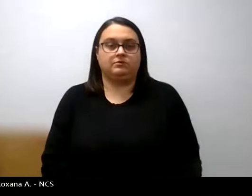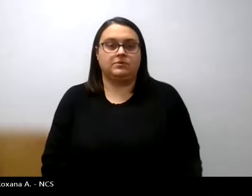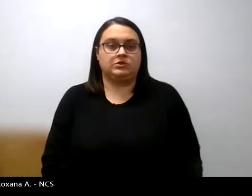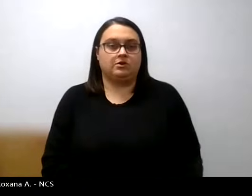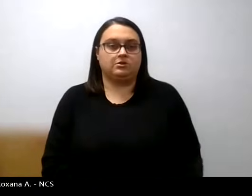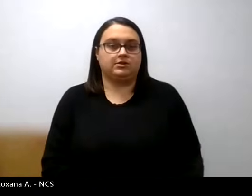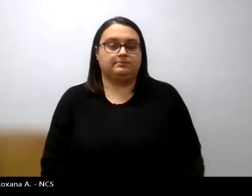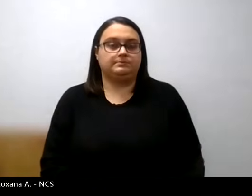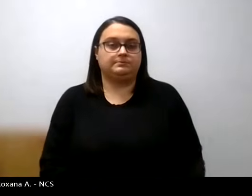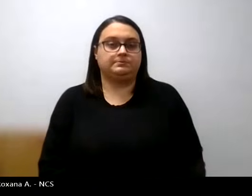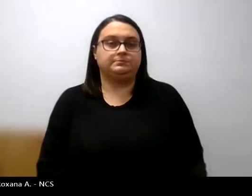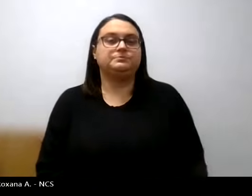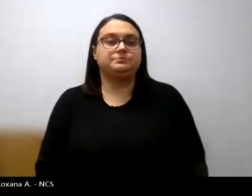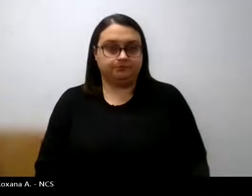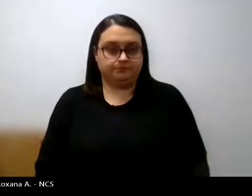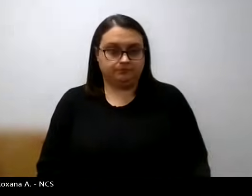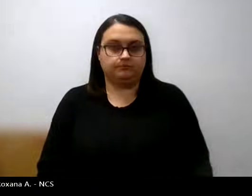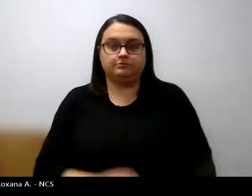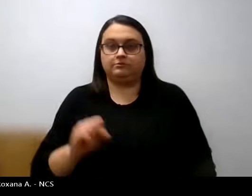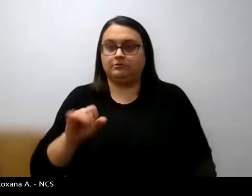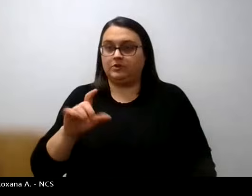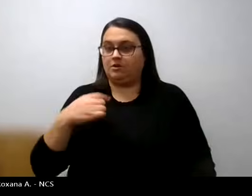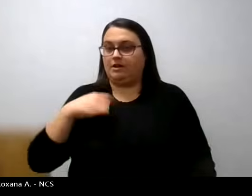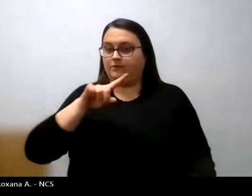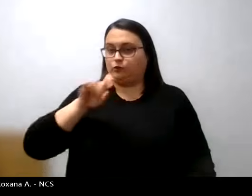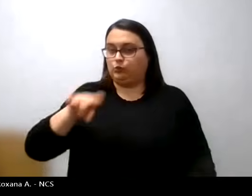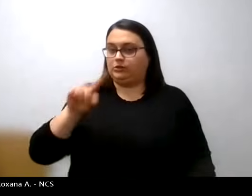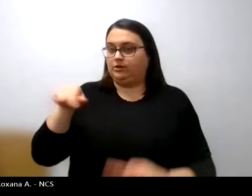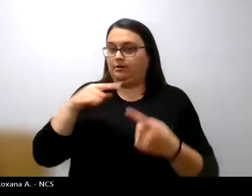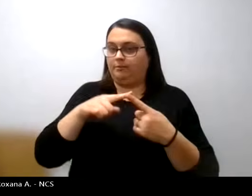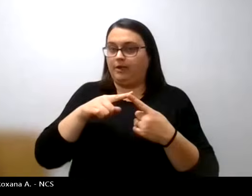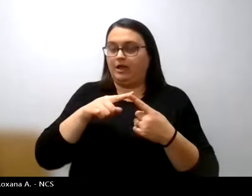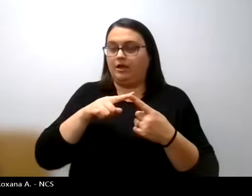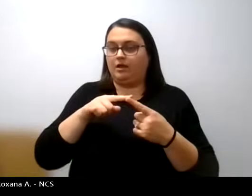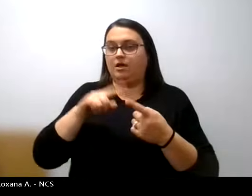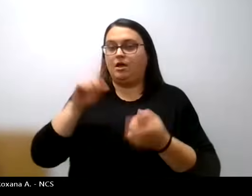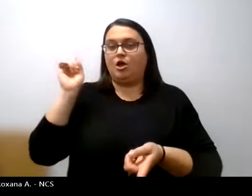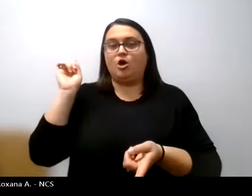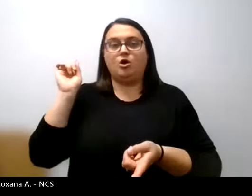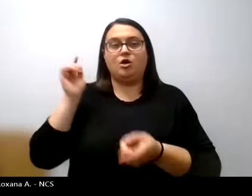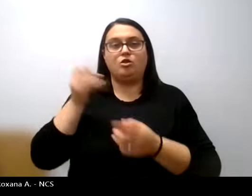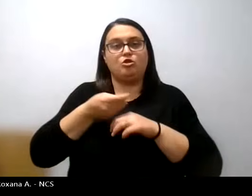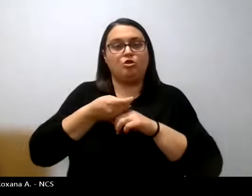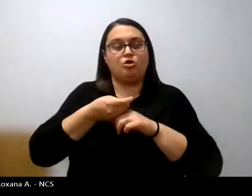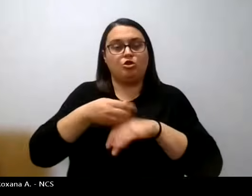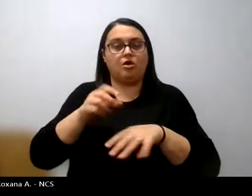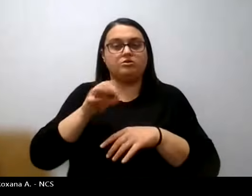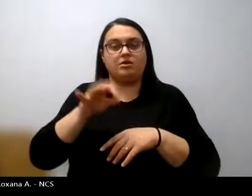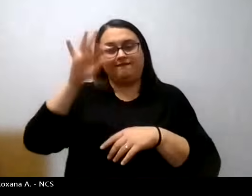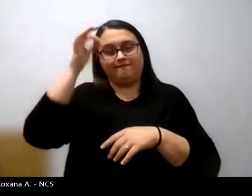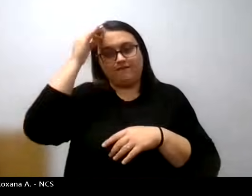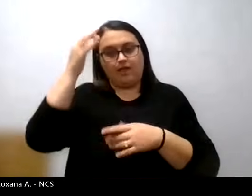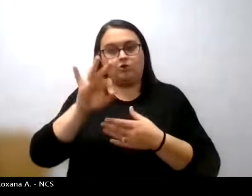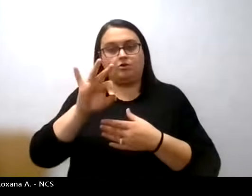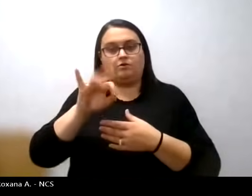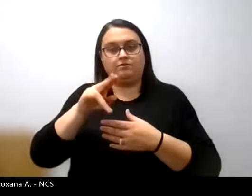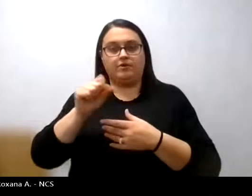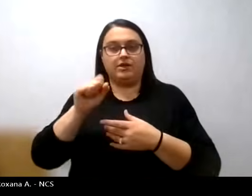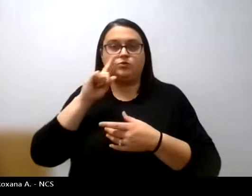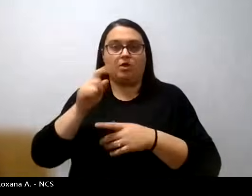All right. Scott, I've got a question about the loss of federal funds, and will those affect the upgrading